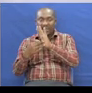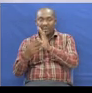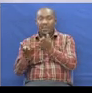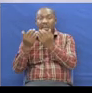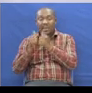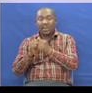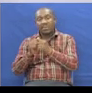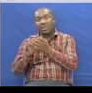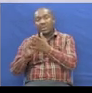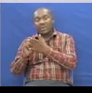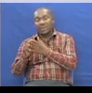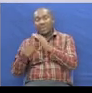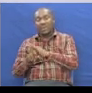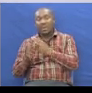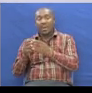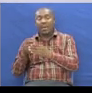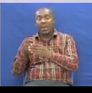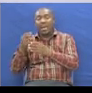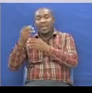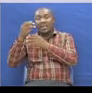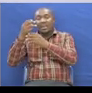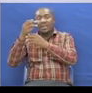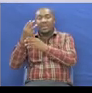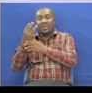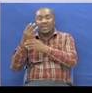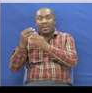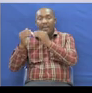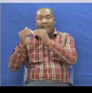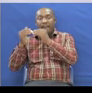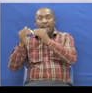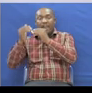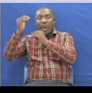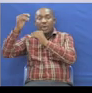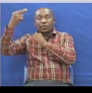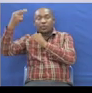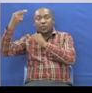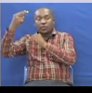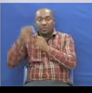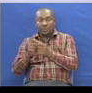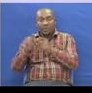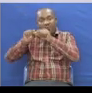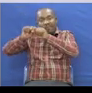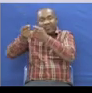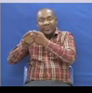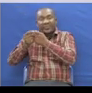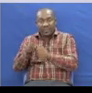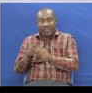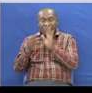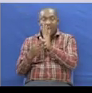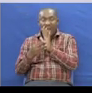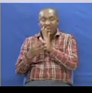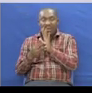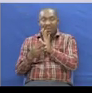form to base 2 as 3 power what? 3 power 2. So instead of writing x power 2 minus 9, this